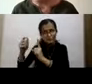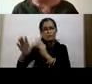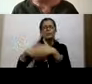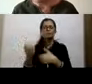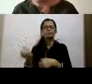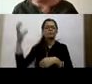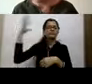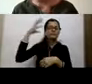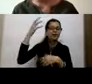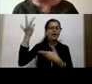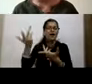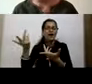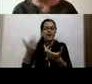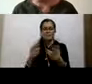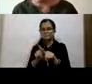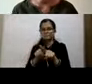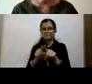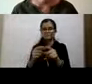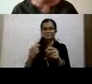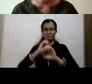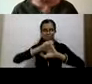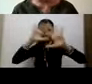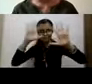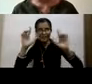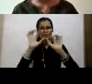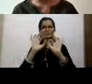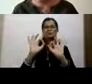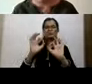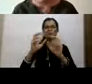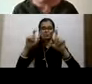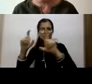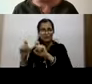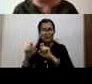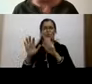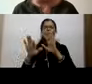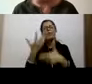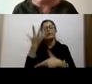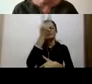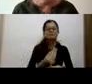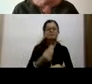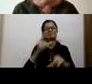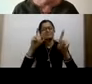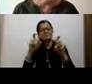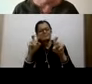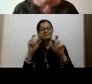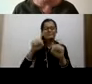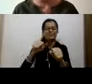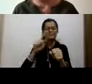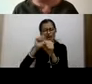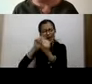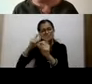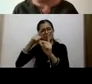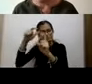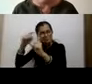So so initially it was it was them coming out at night, but increasingly in our cameras and even on our walks, we started seeing